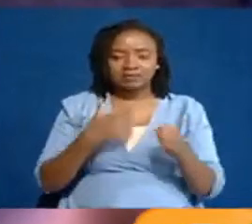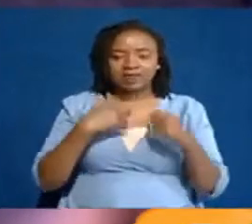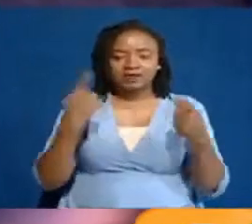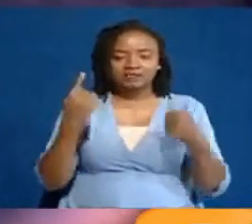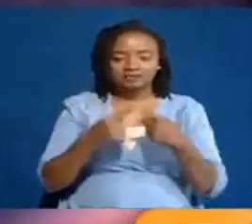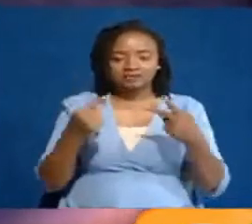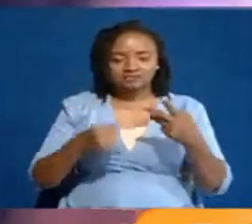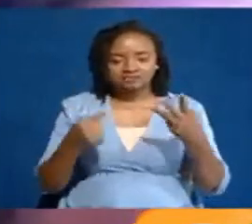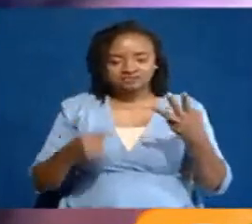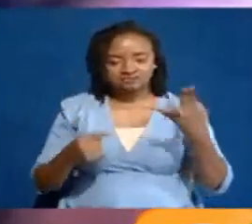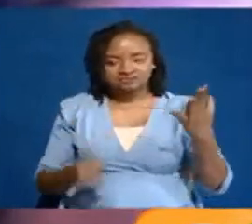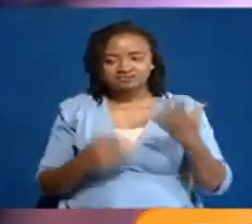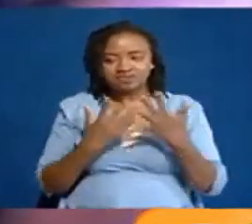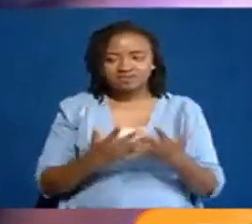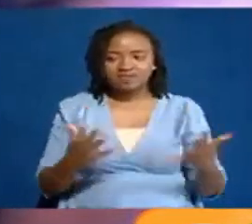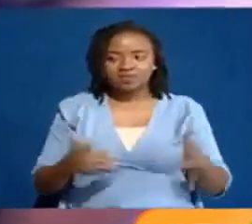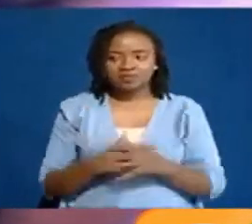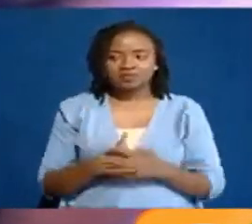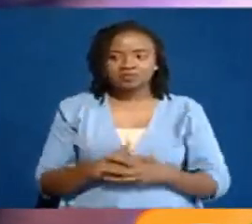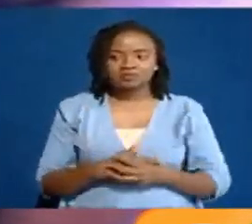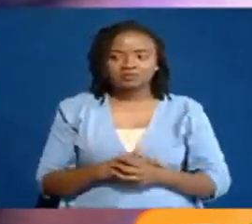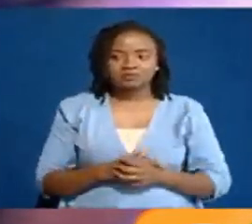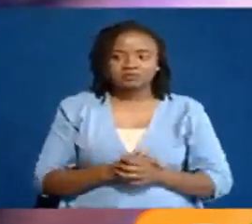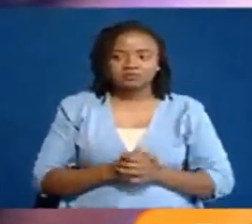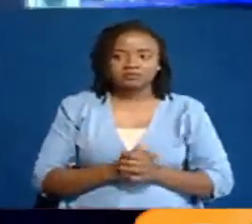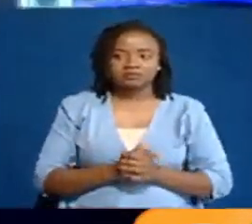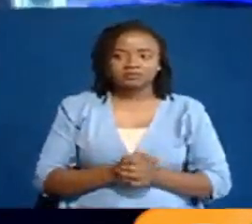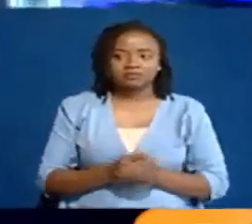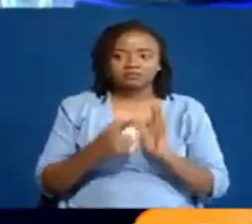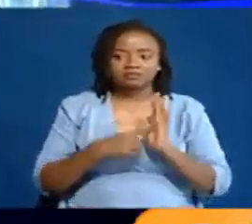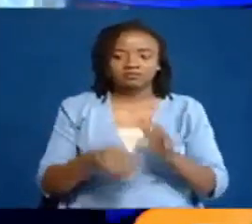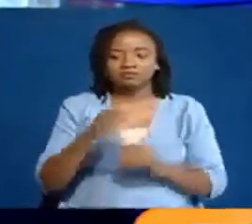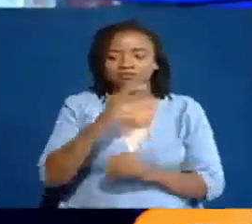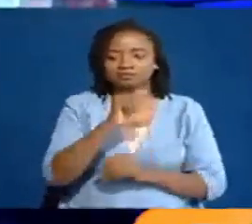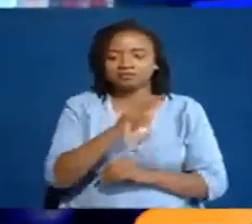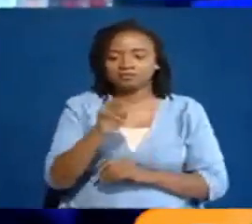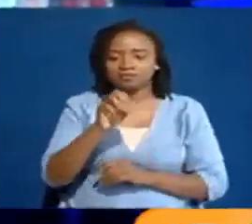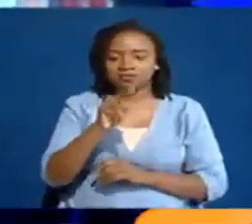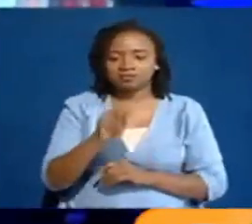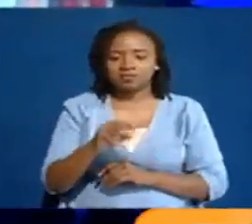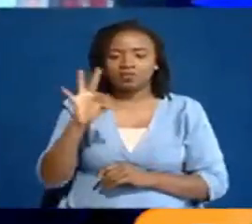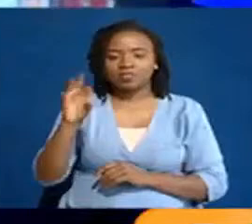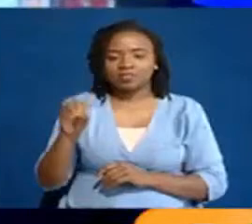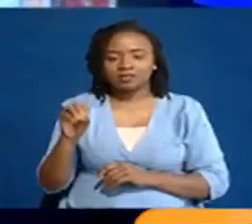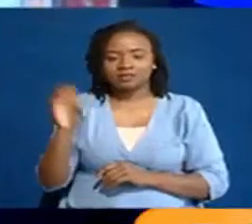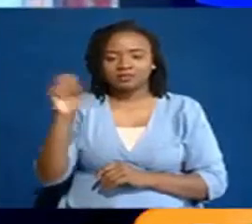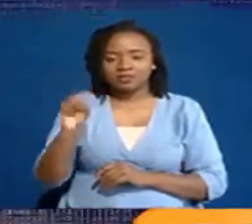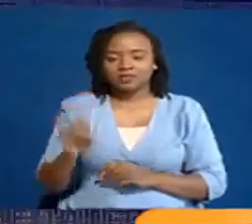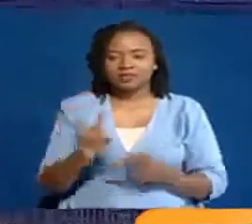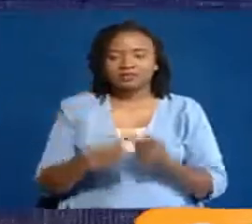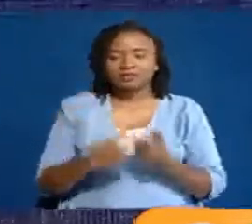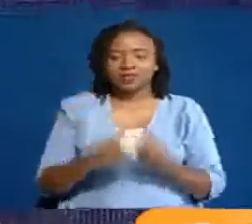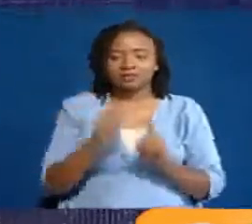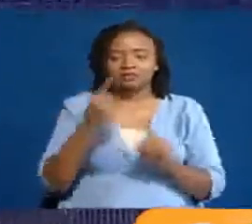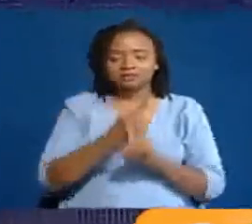the Phantom 5 Fold 2 smartphone, Camon 30S and Megabook T16